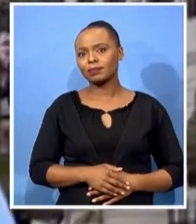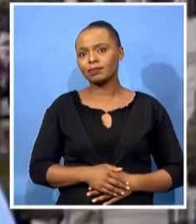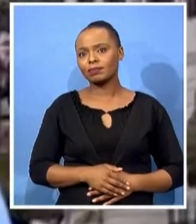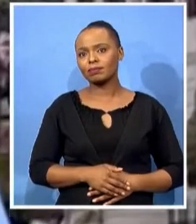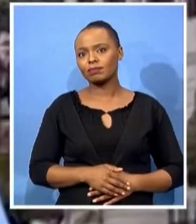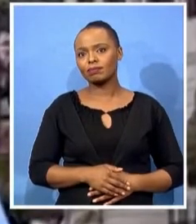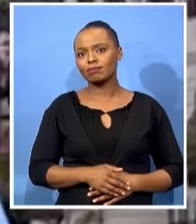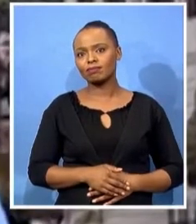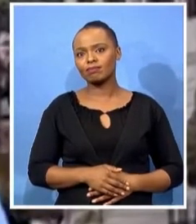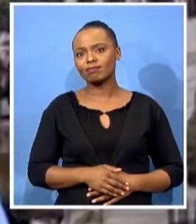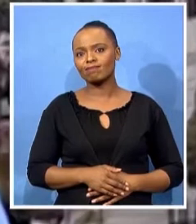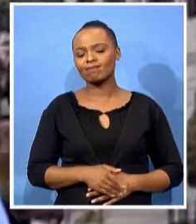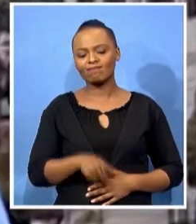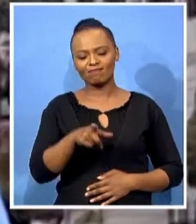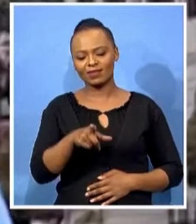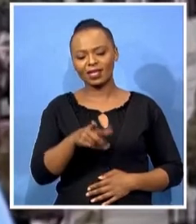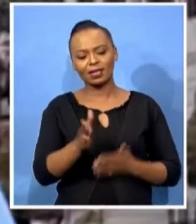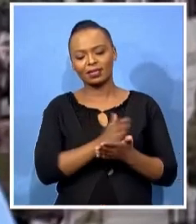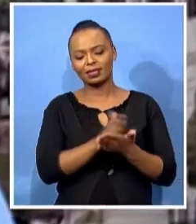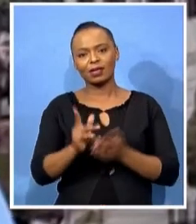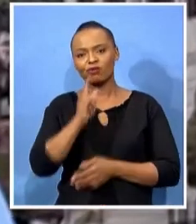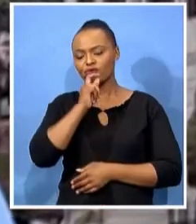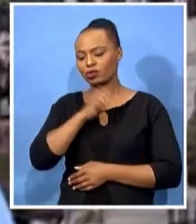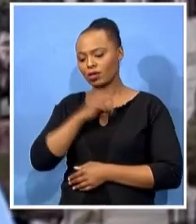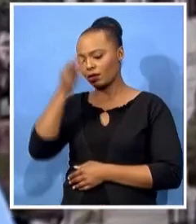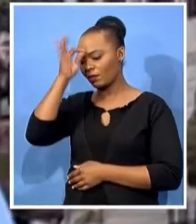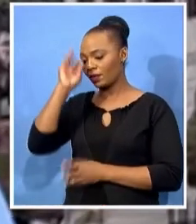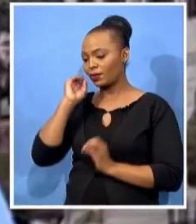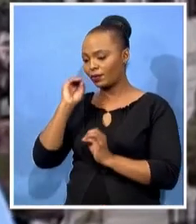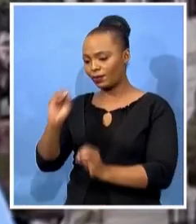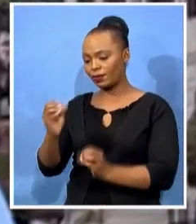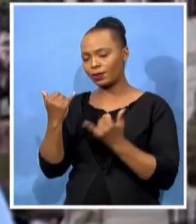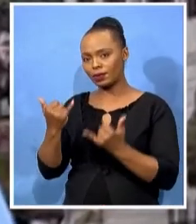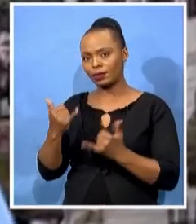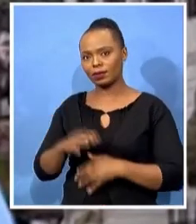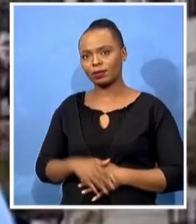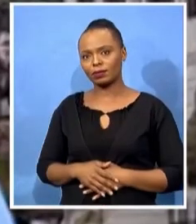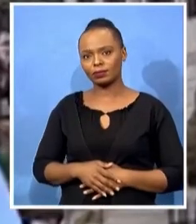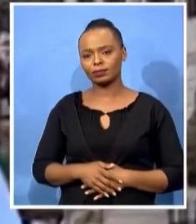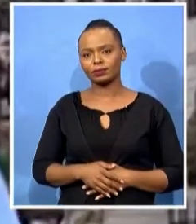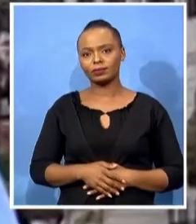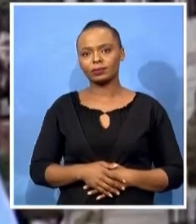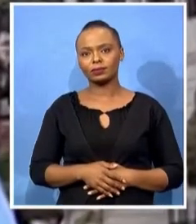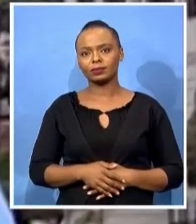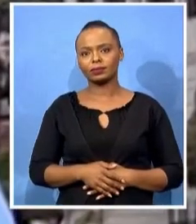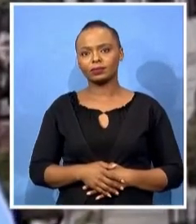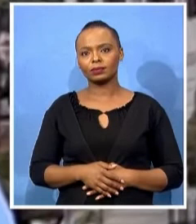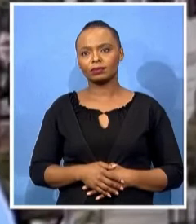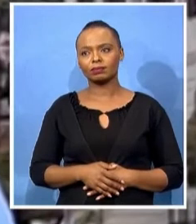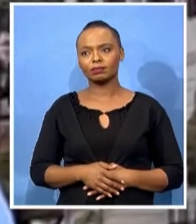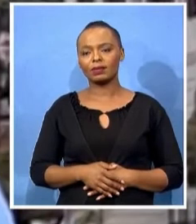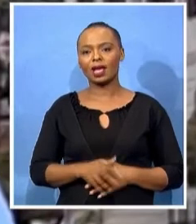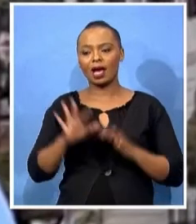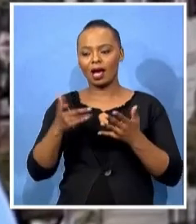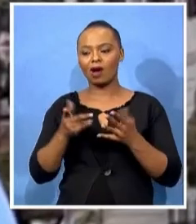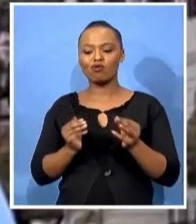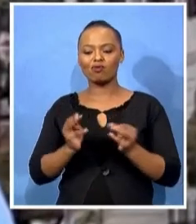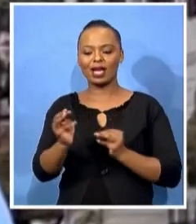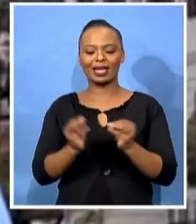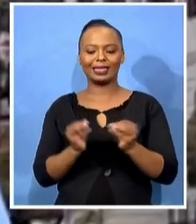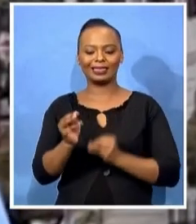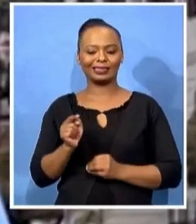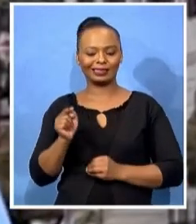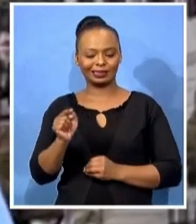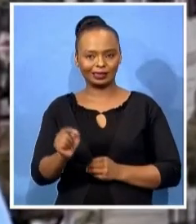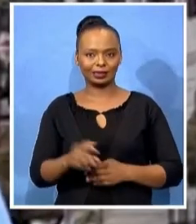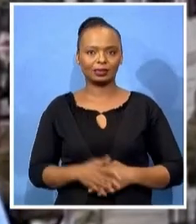and several of the country's best-known experts in disease management. And in an open letter to government by these experts, which was